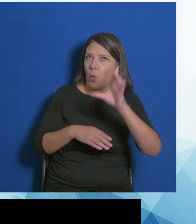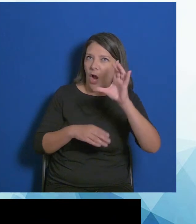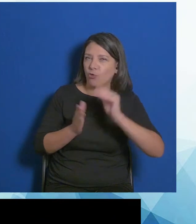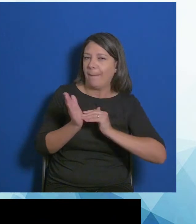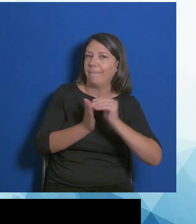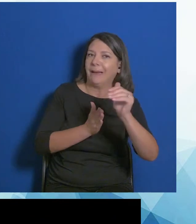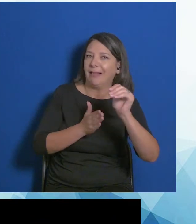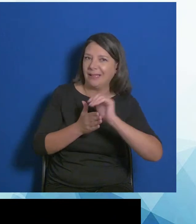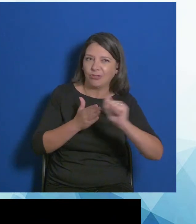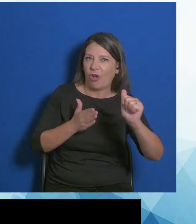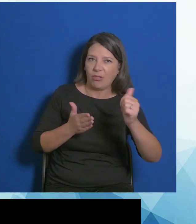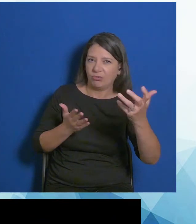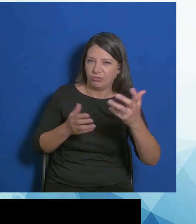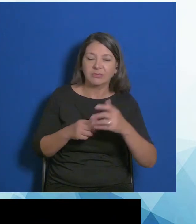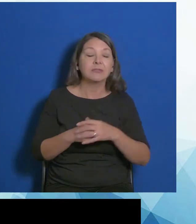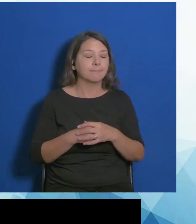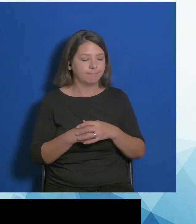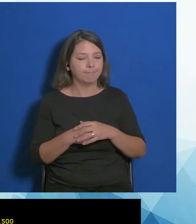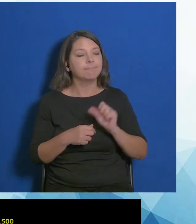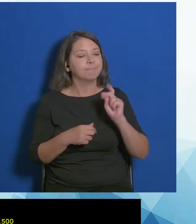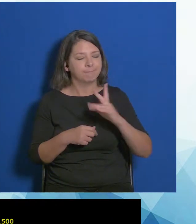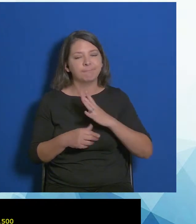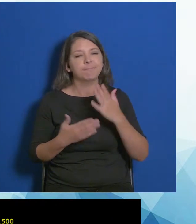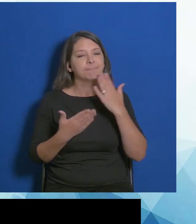Okay. Thank you.